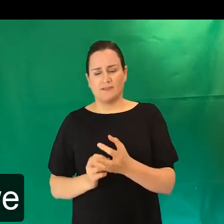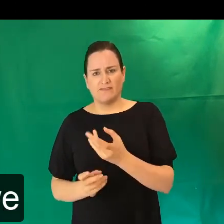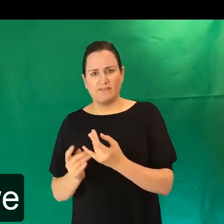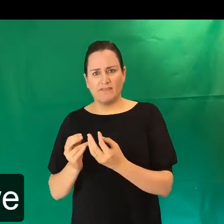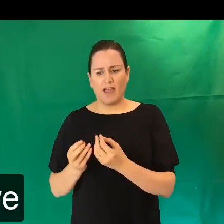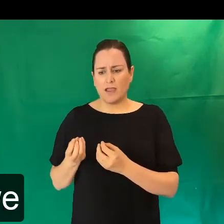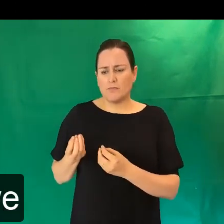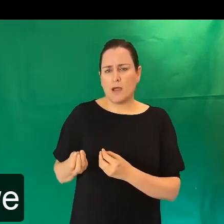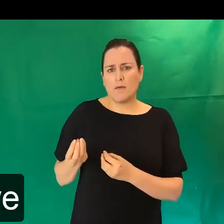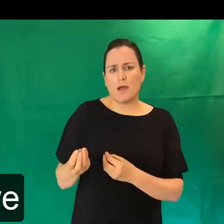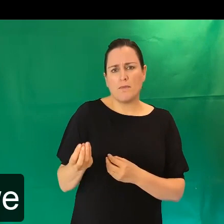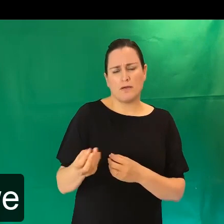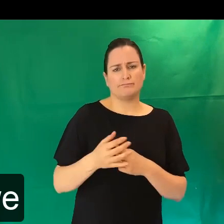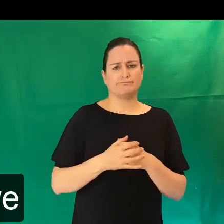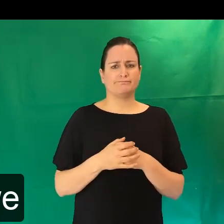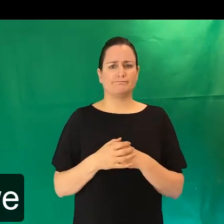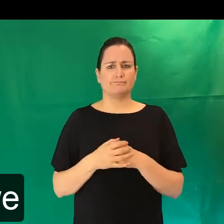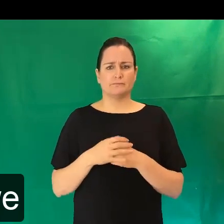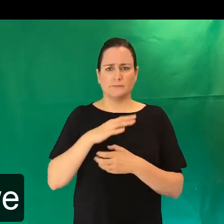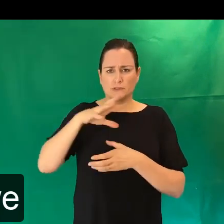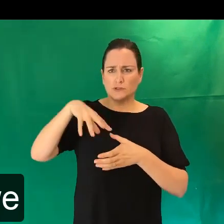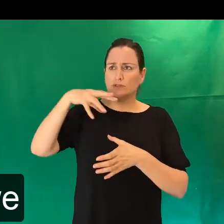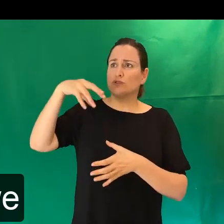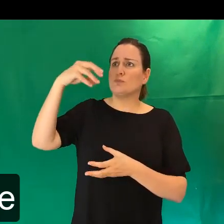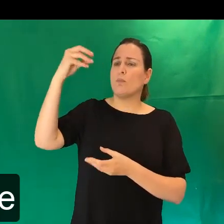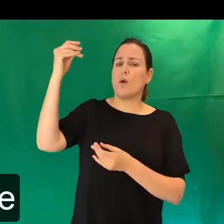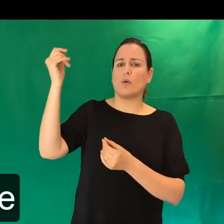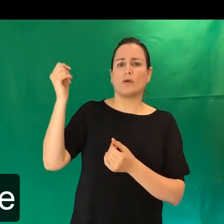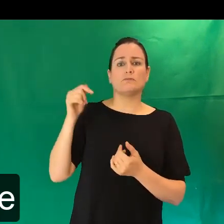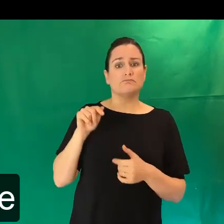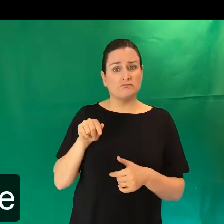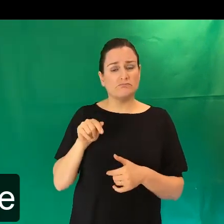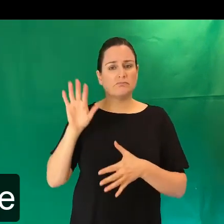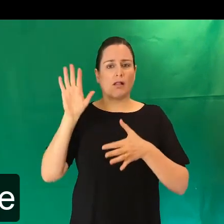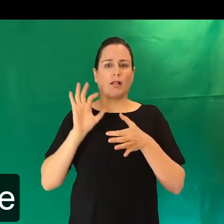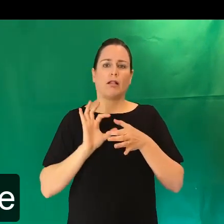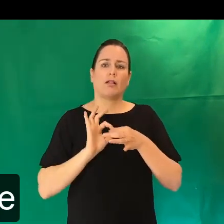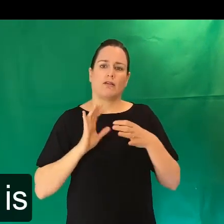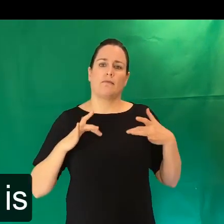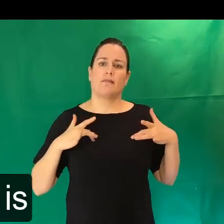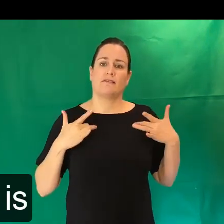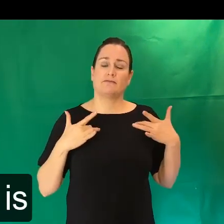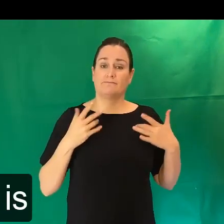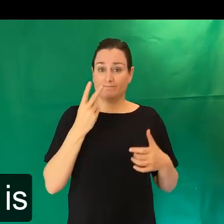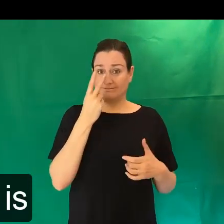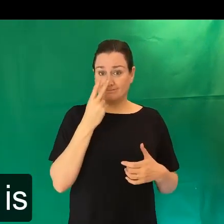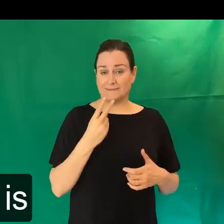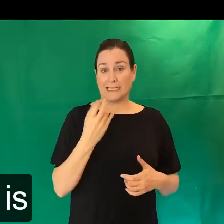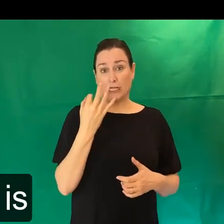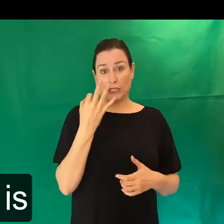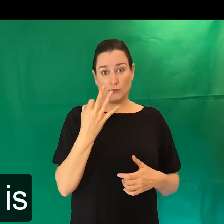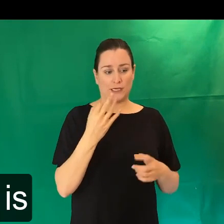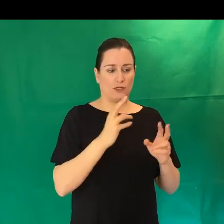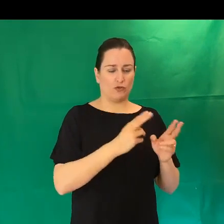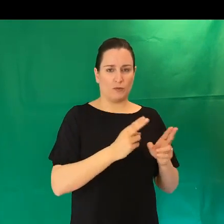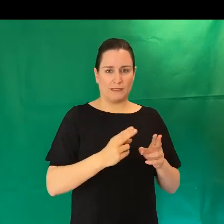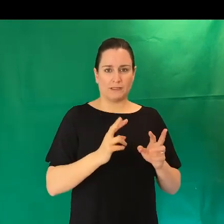And this emphasizes the pattern of life. And we see actually considerable use of 3 repetitions,